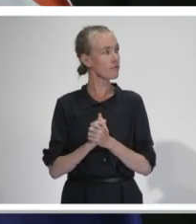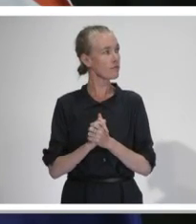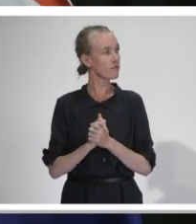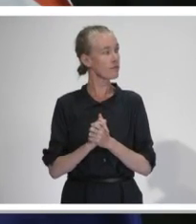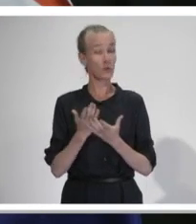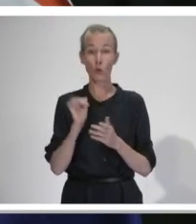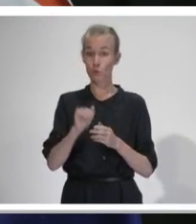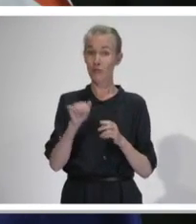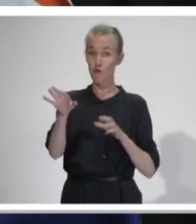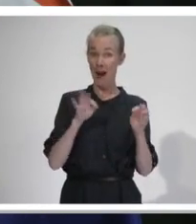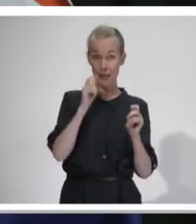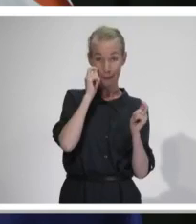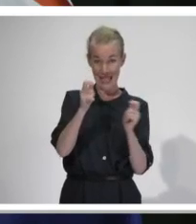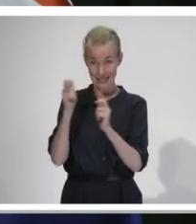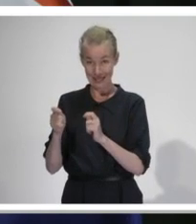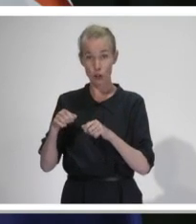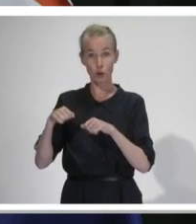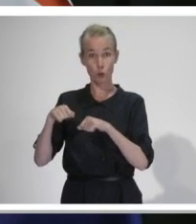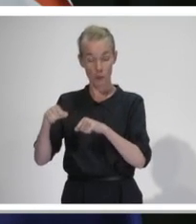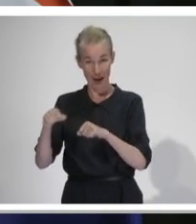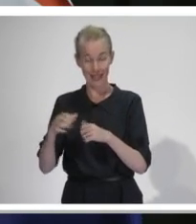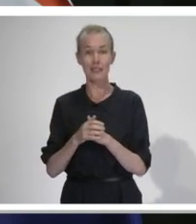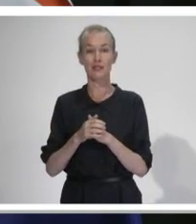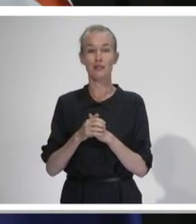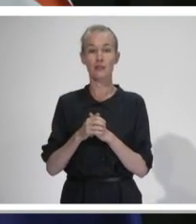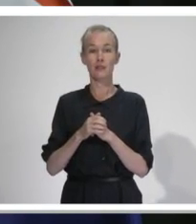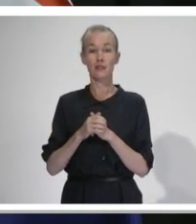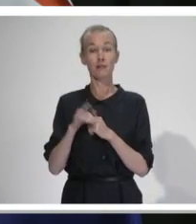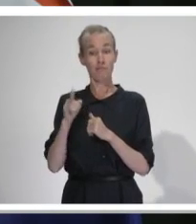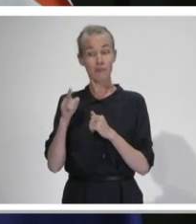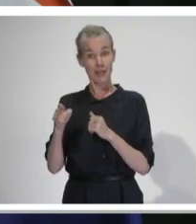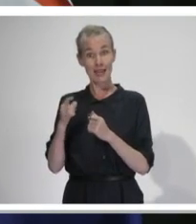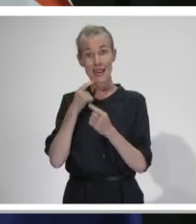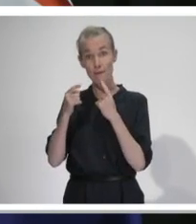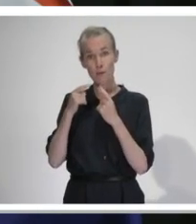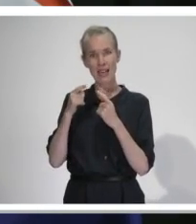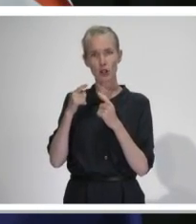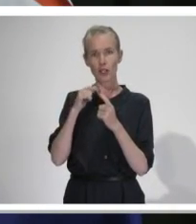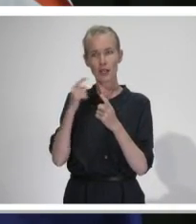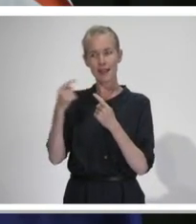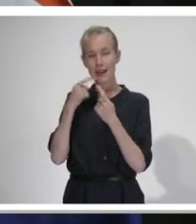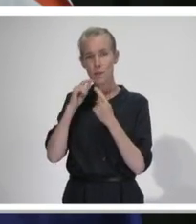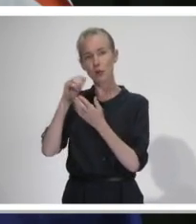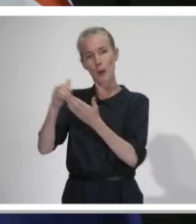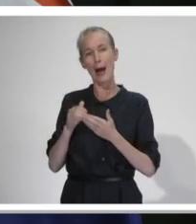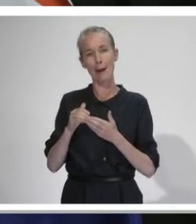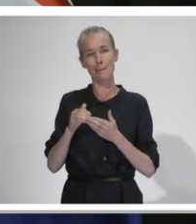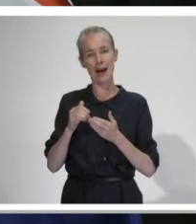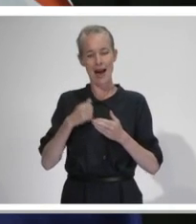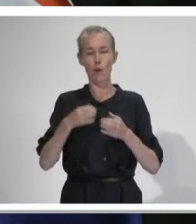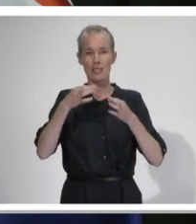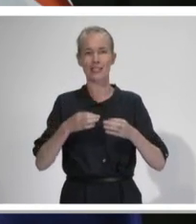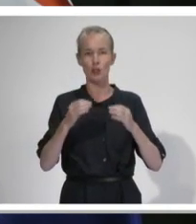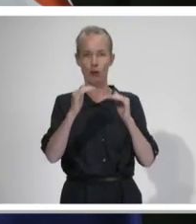of the main things we're concerned about is, are we breaking the chain of community transmission? Now, this is a helpful piece